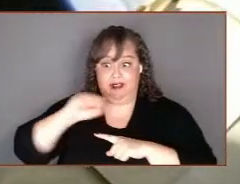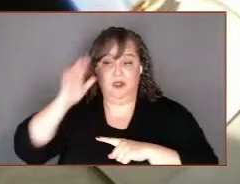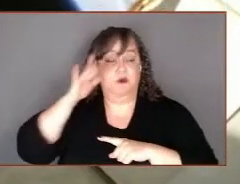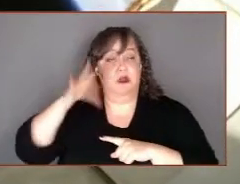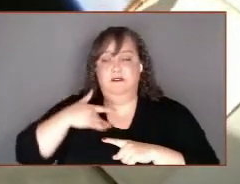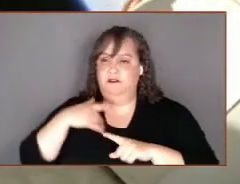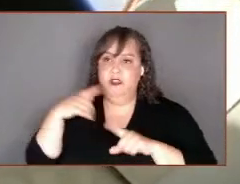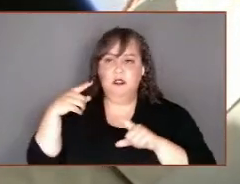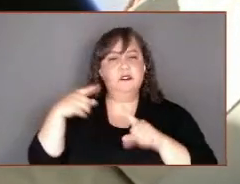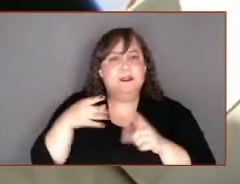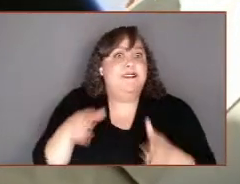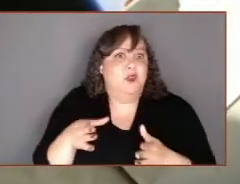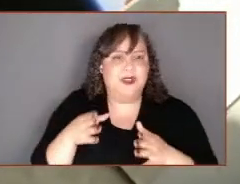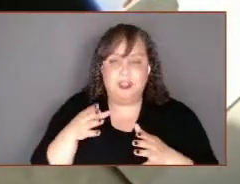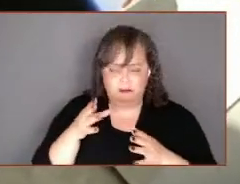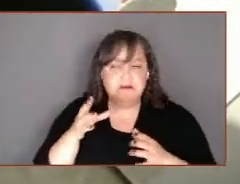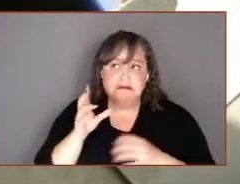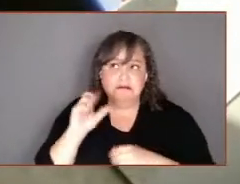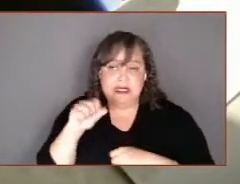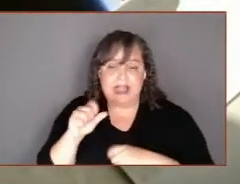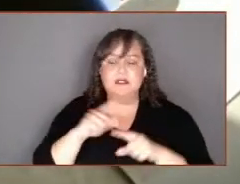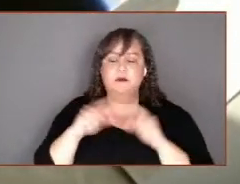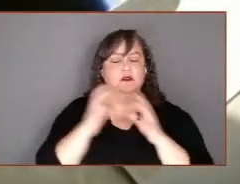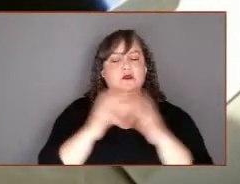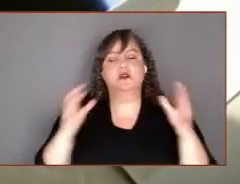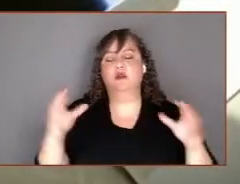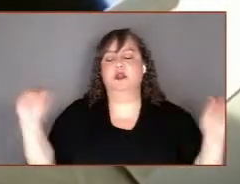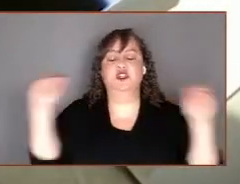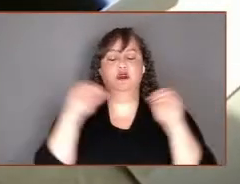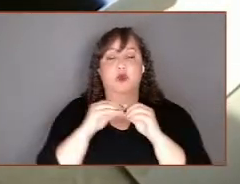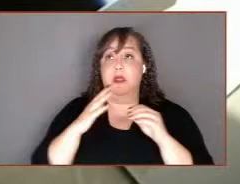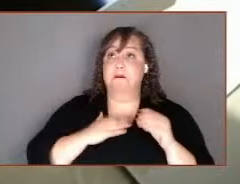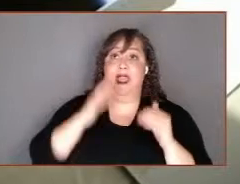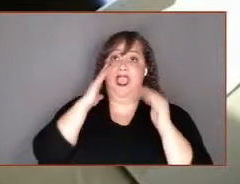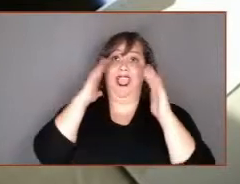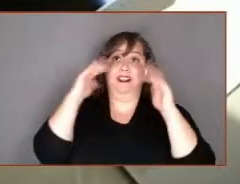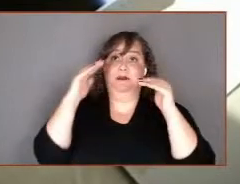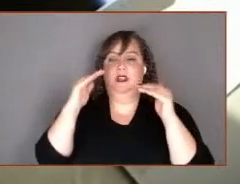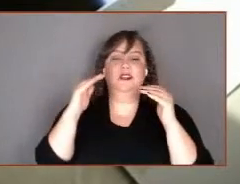did, but also so much more than that. It blew away my expectations, and so I could